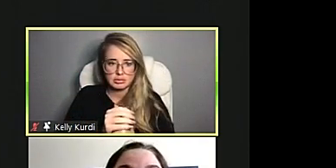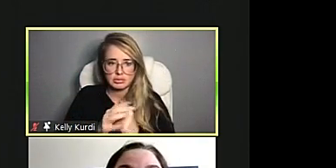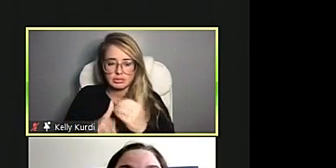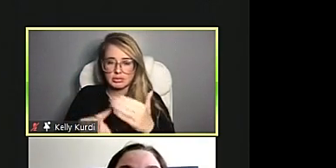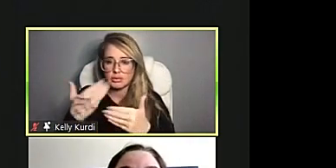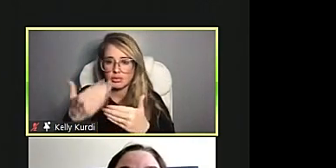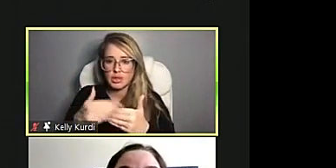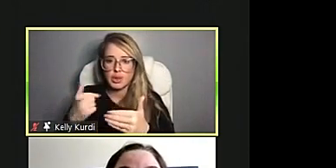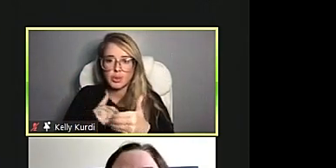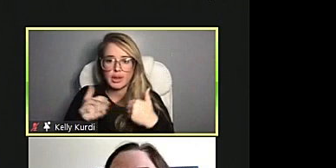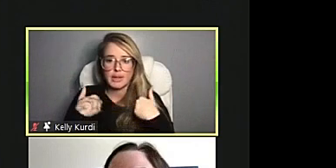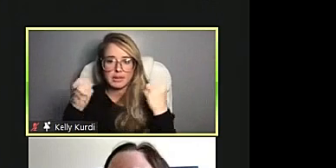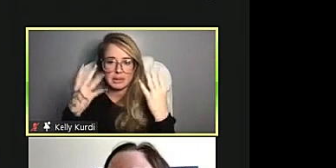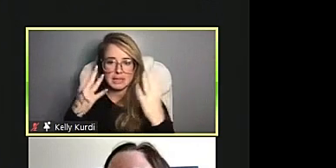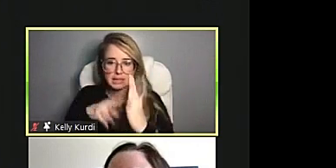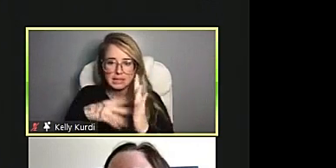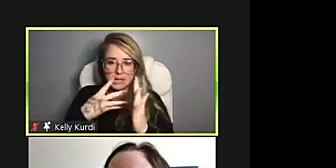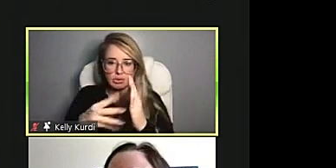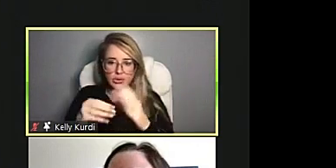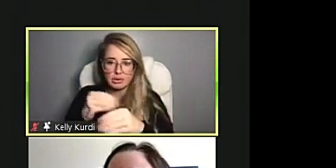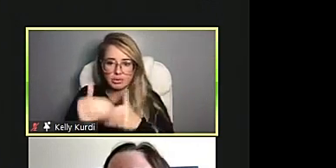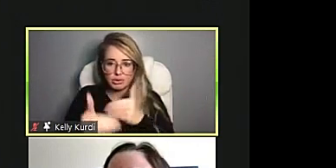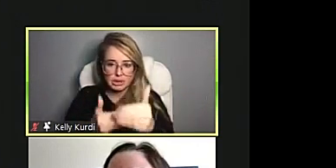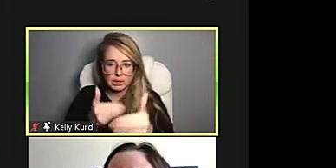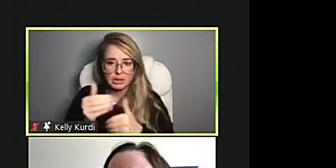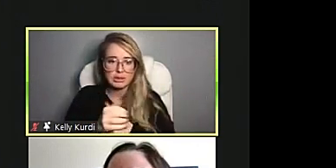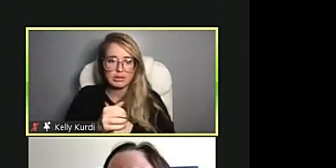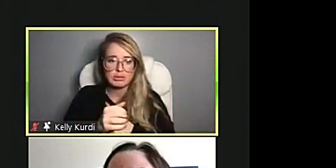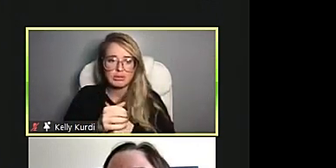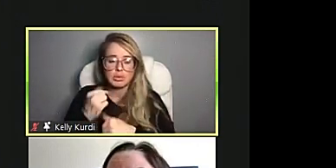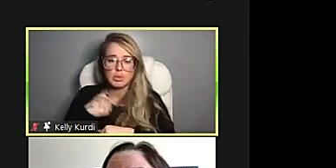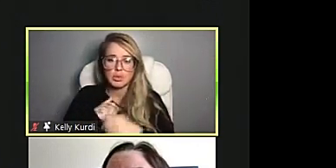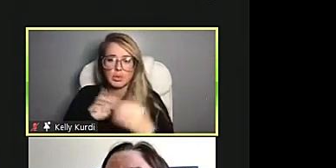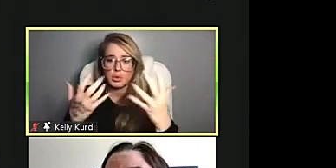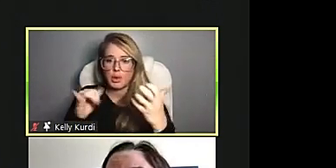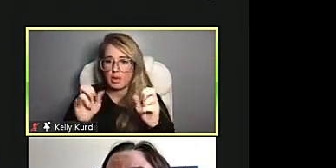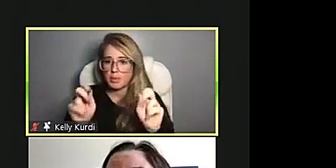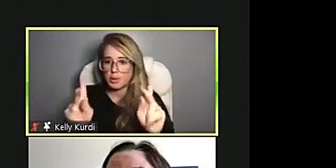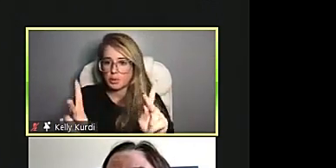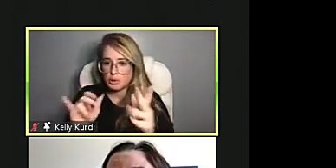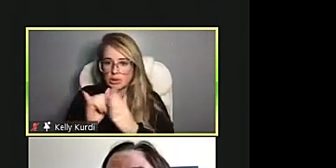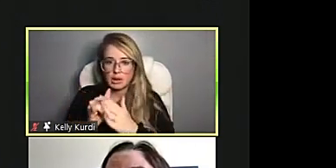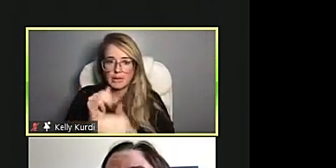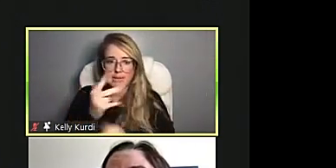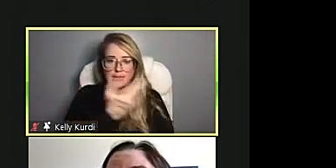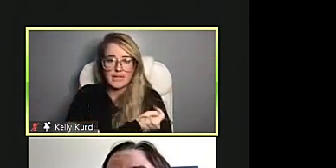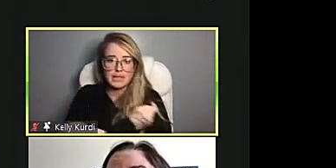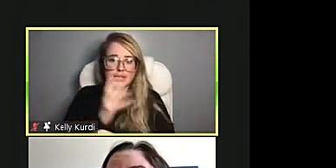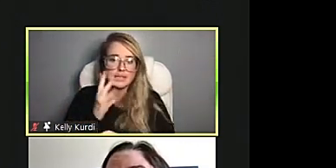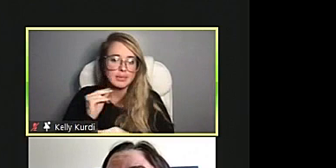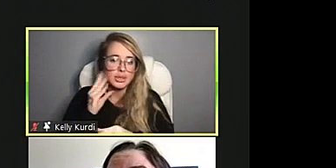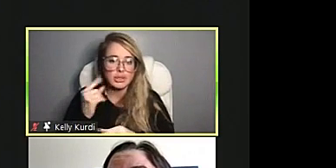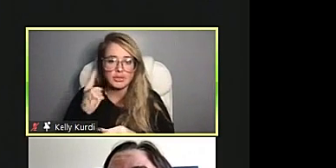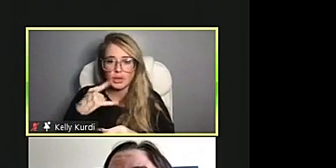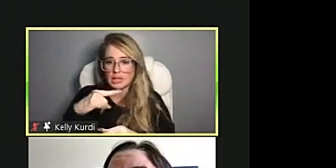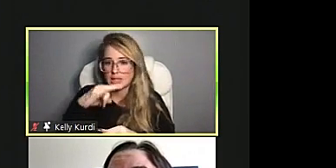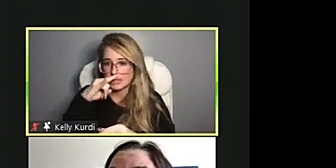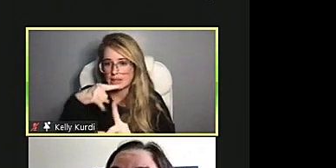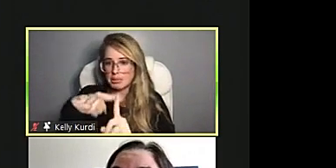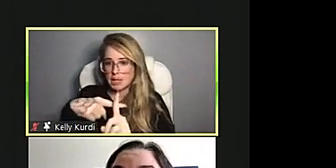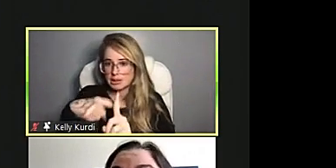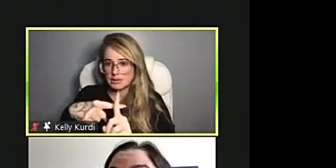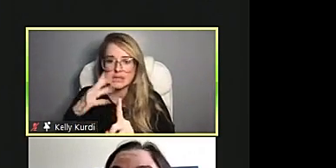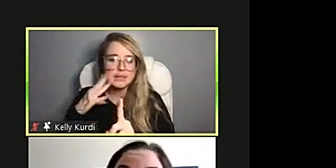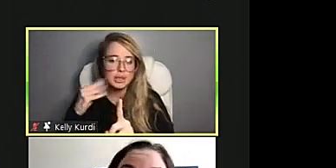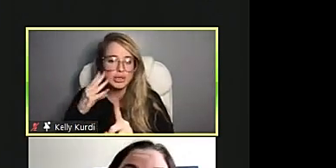And we've got a lot of more scheduling in process. We want to make this opportunity and this vaccination experience for kids a positive experience. They